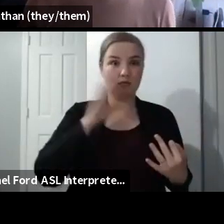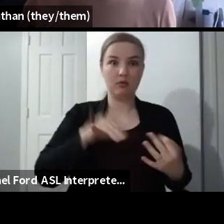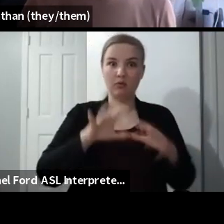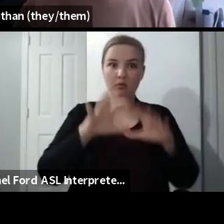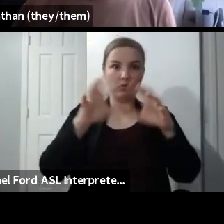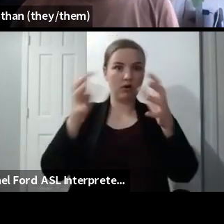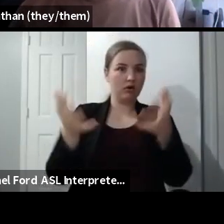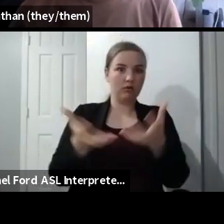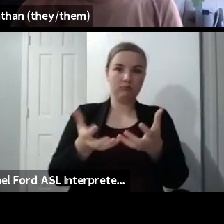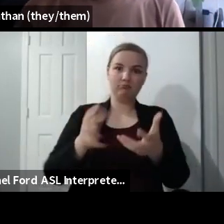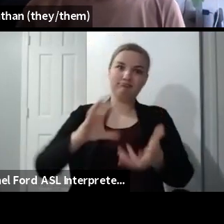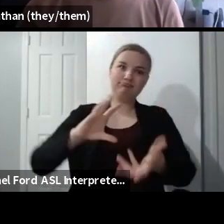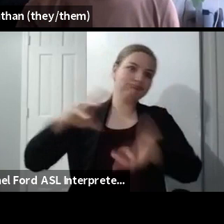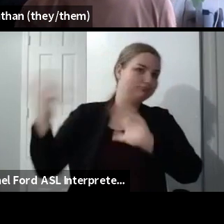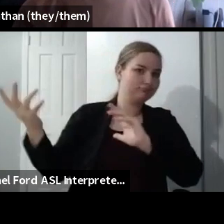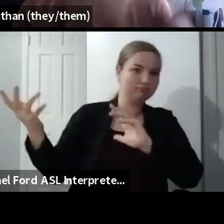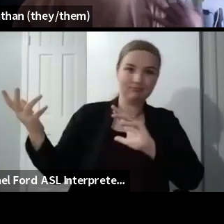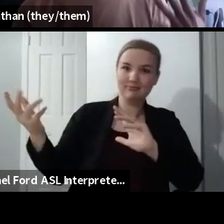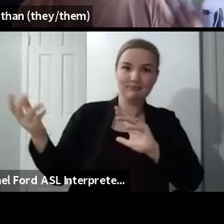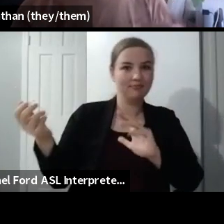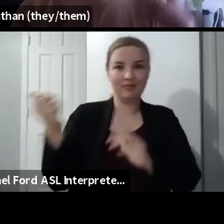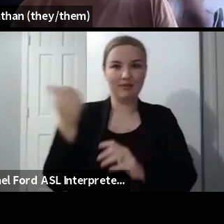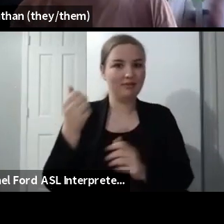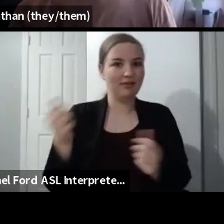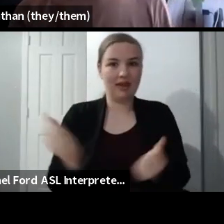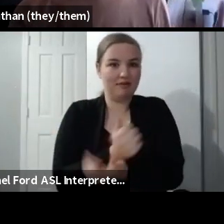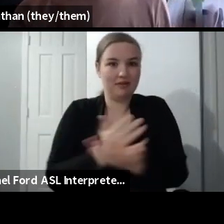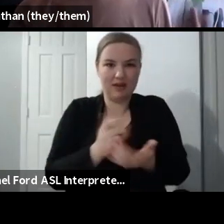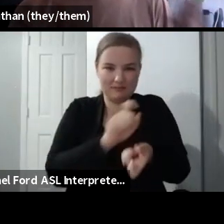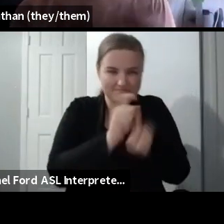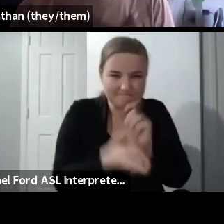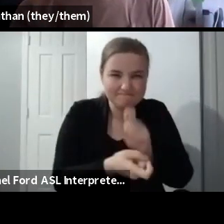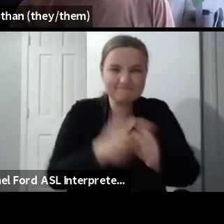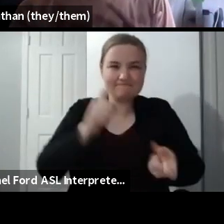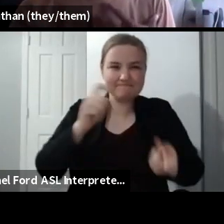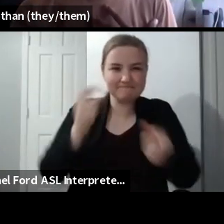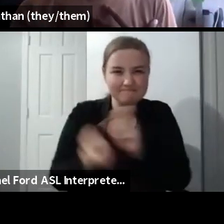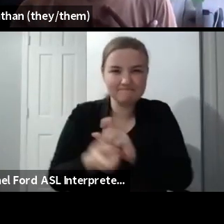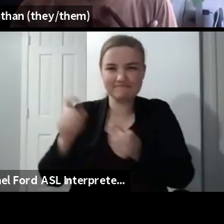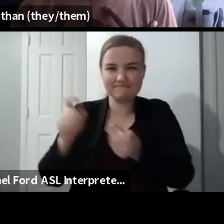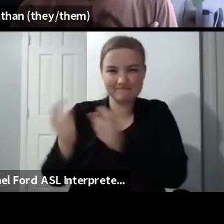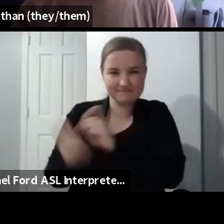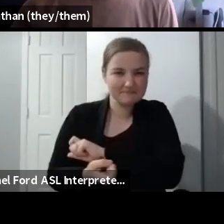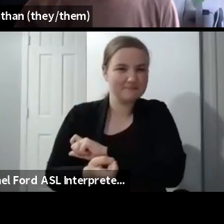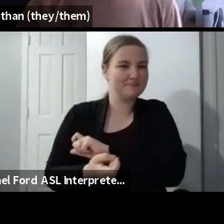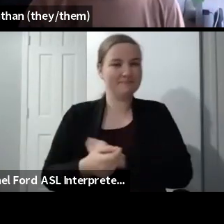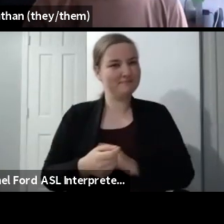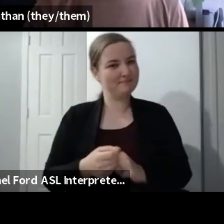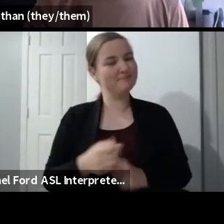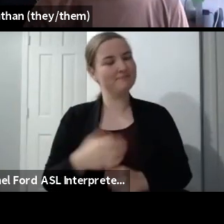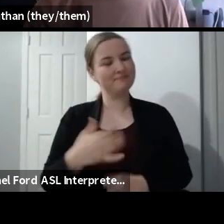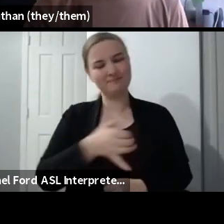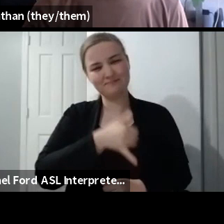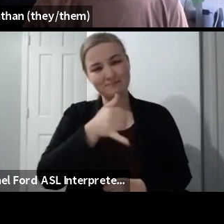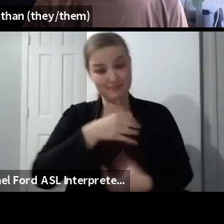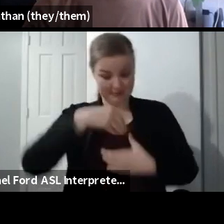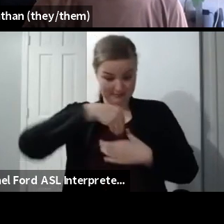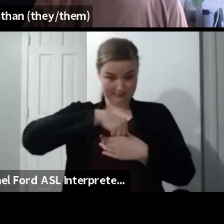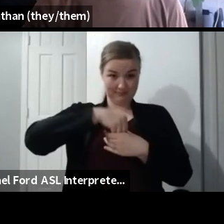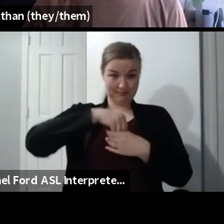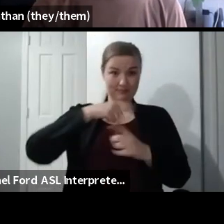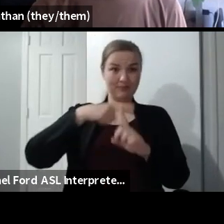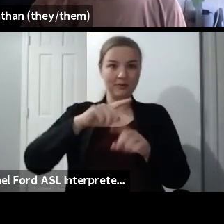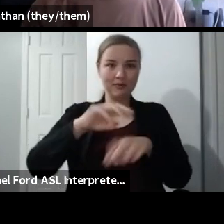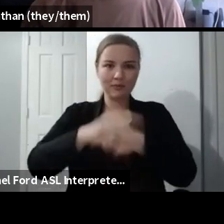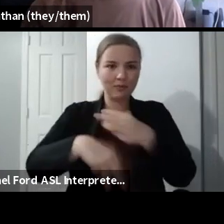through transformation and transformations that are happening beyond this plane and transformations happening inside of us. And in